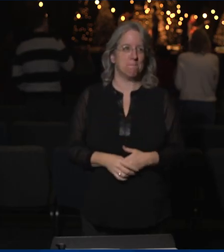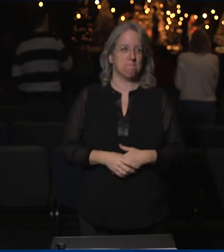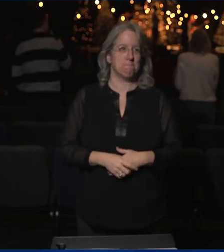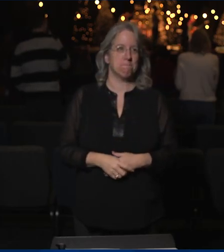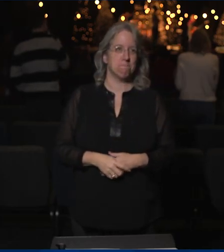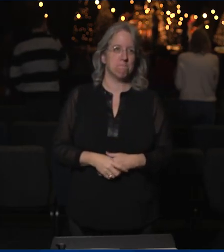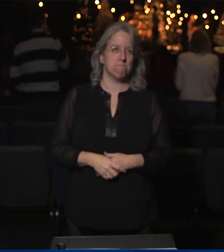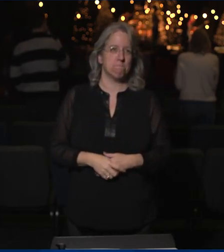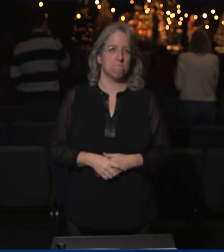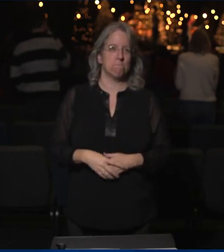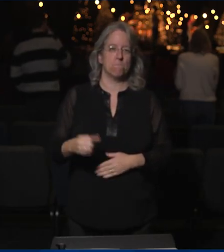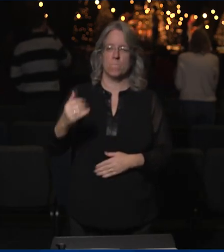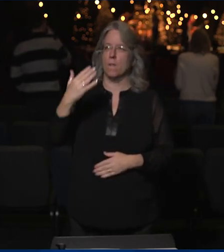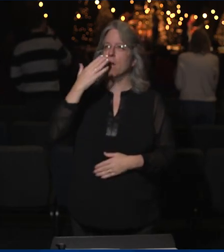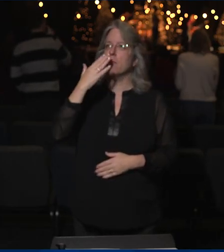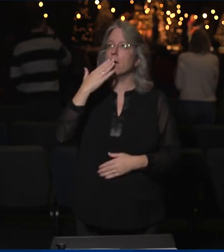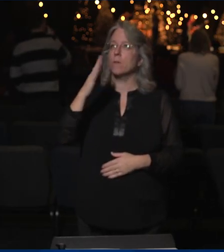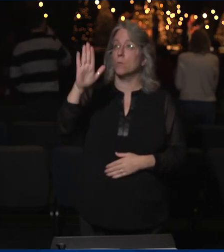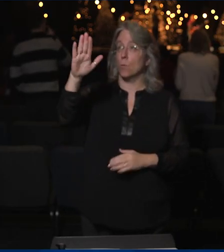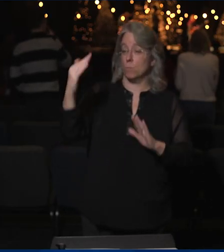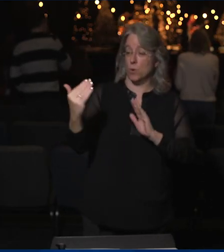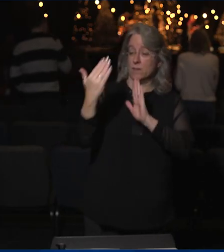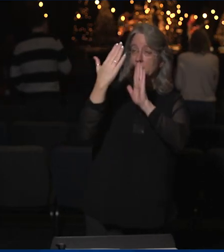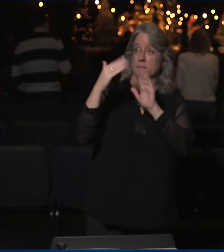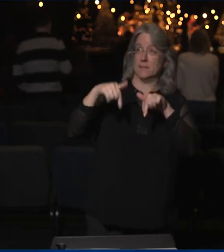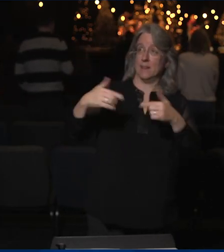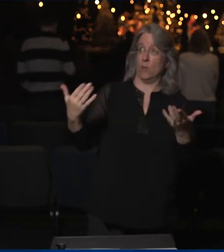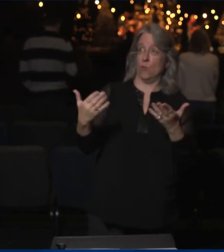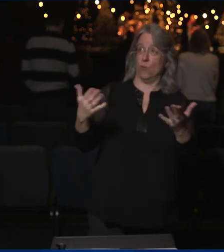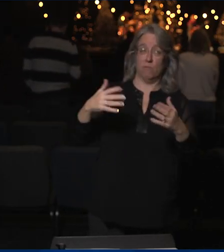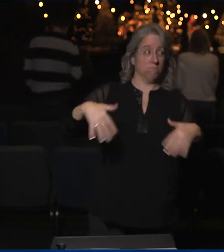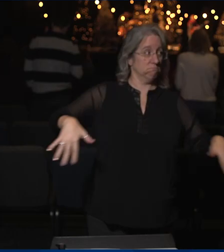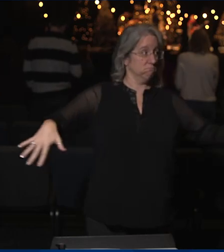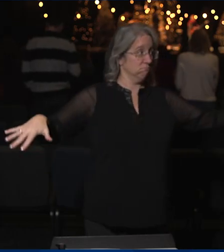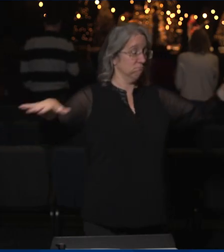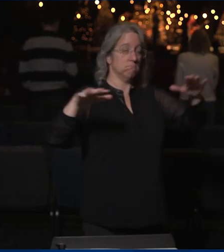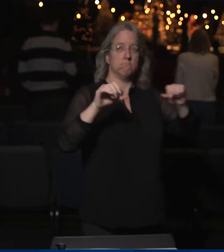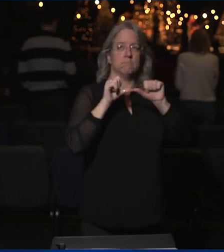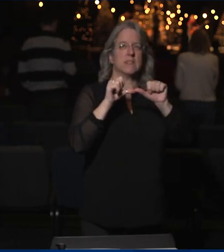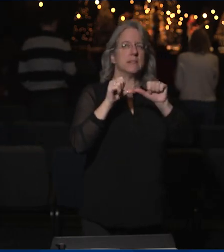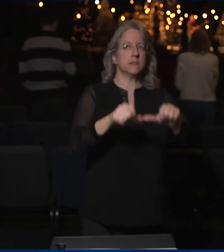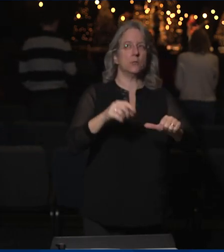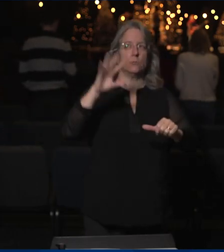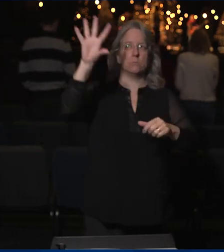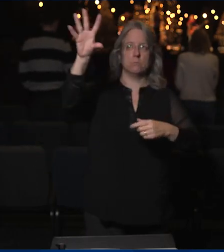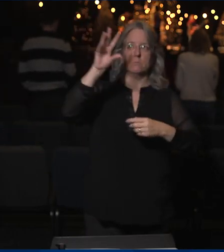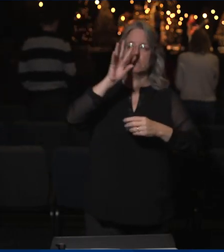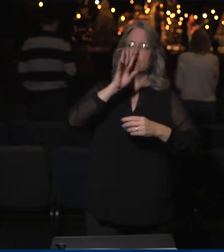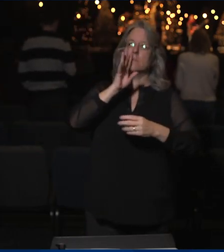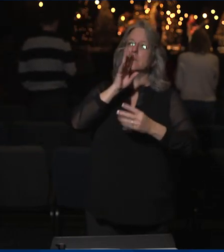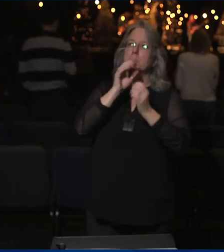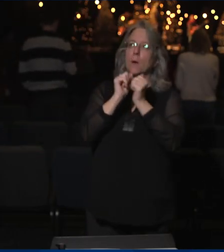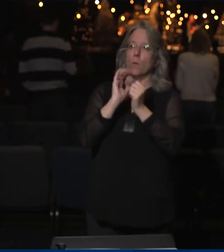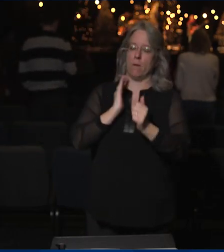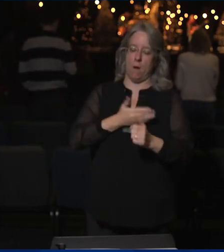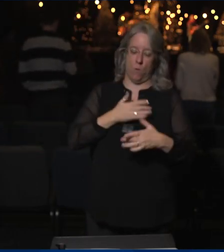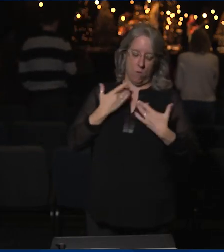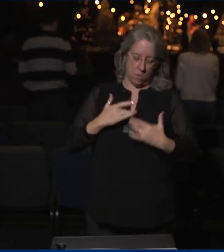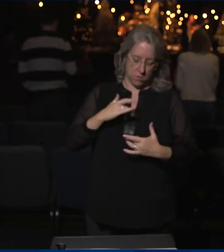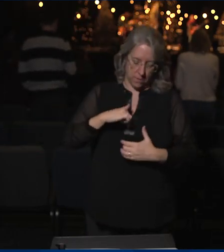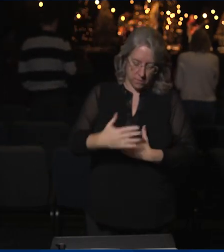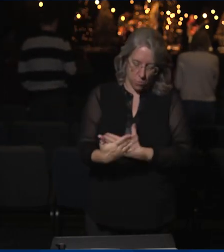We thank you for your presence in this place. Would you continue to speak to us this morning? In Jesus'